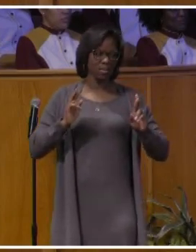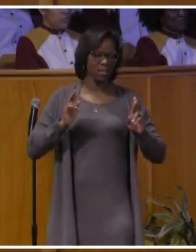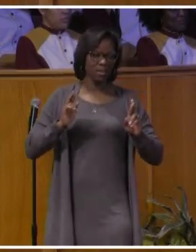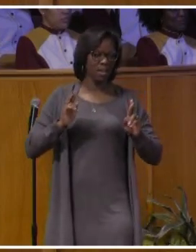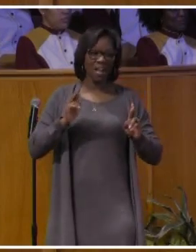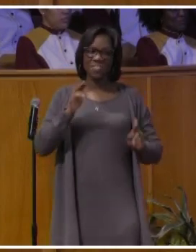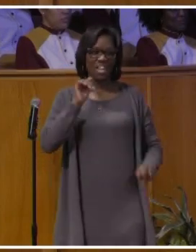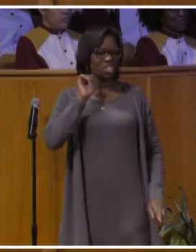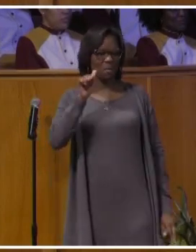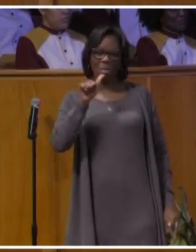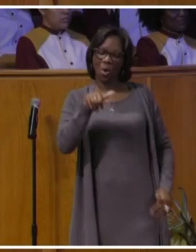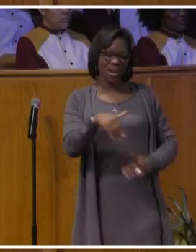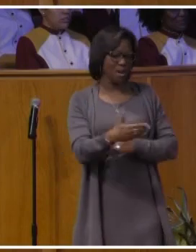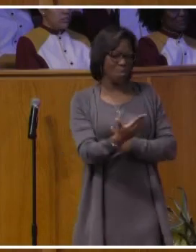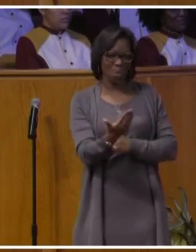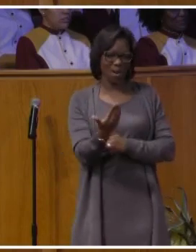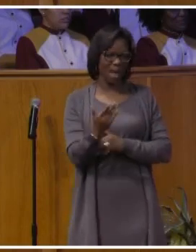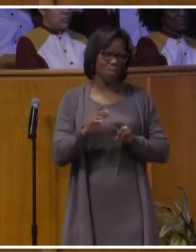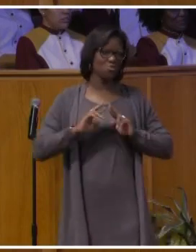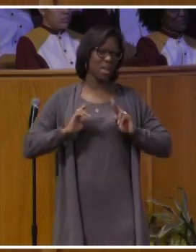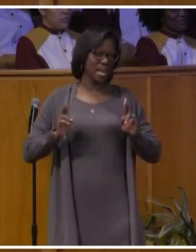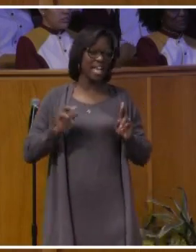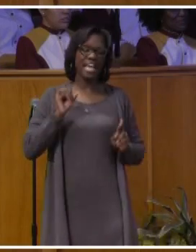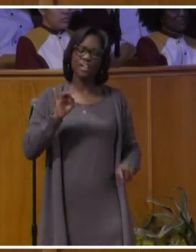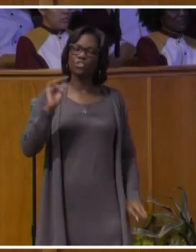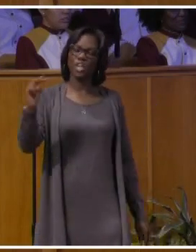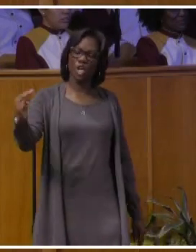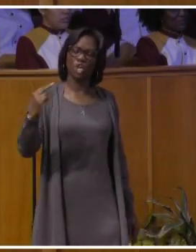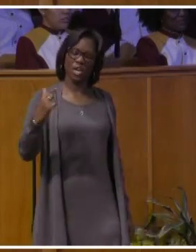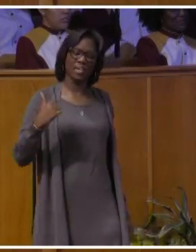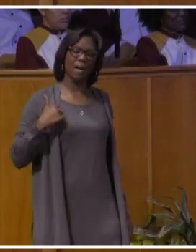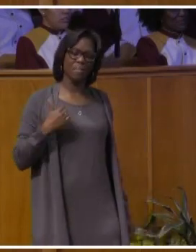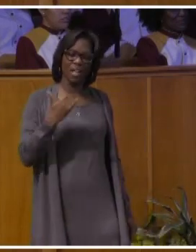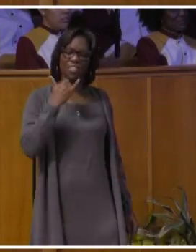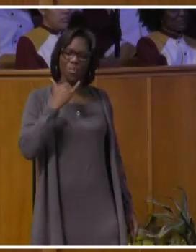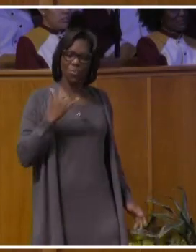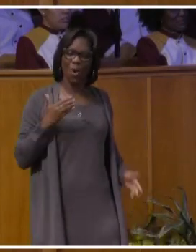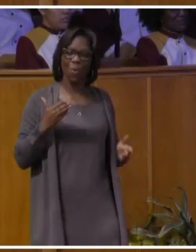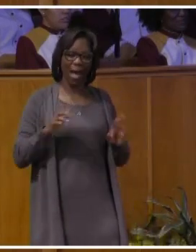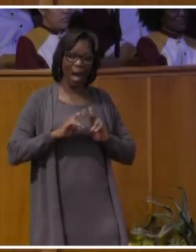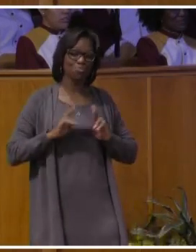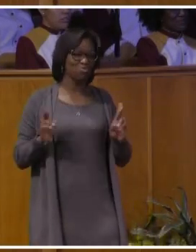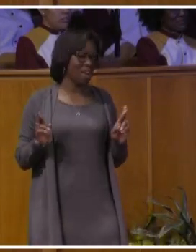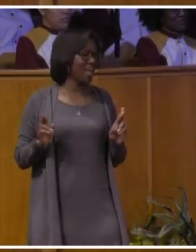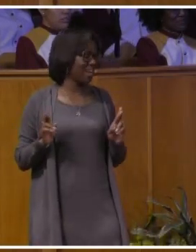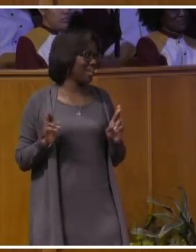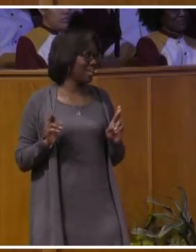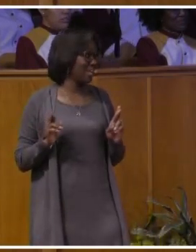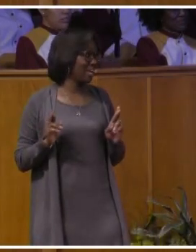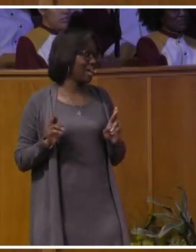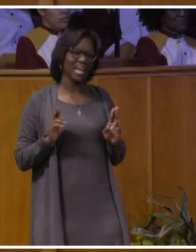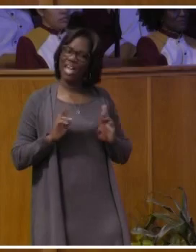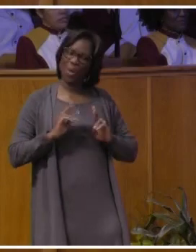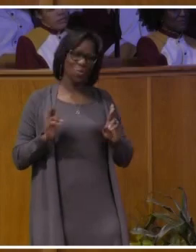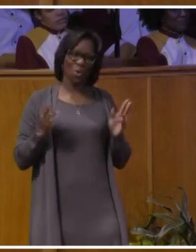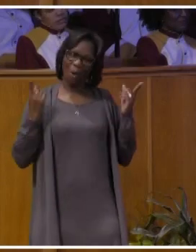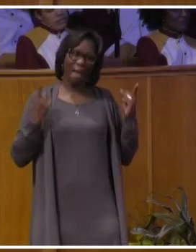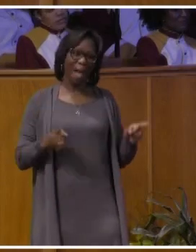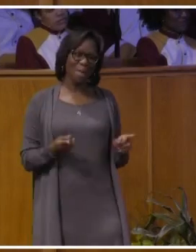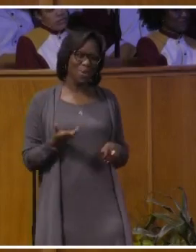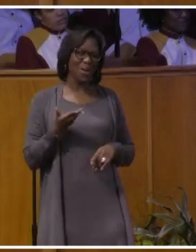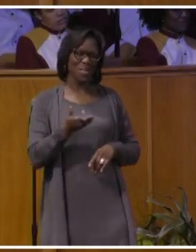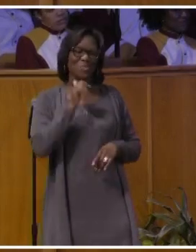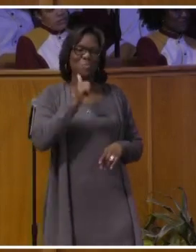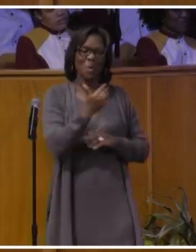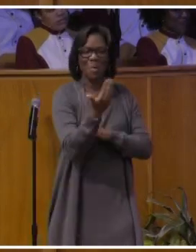that tomorrow morning, if she looked at you the wrong way, it was going down right